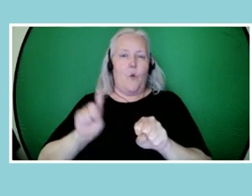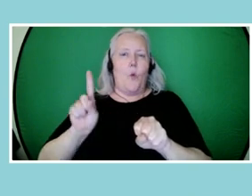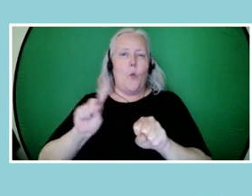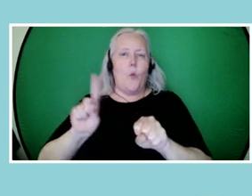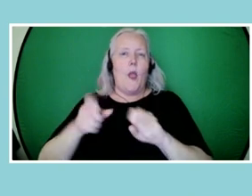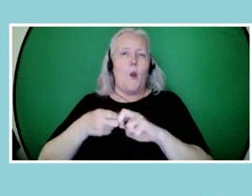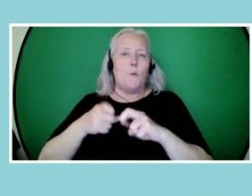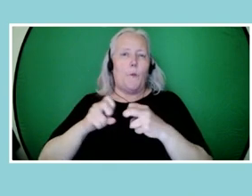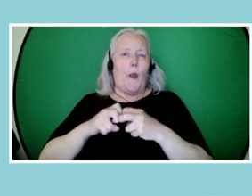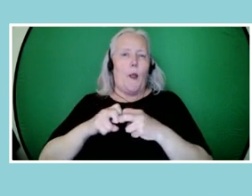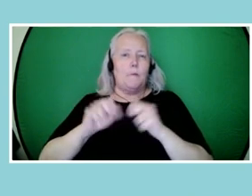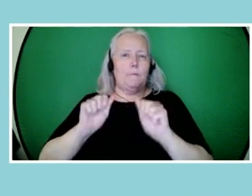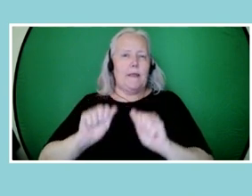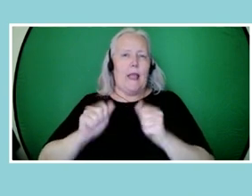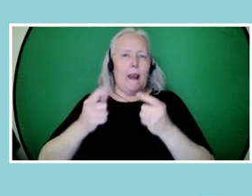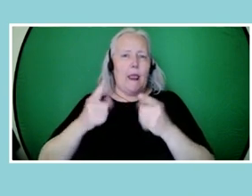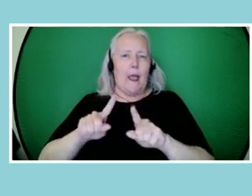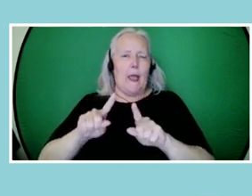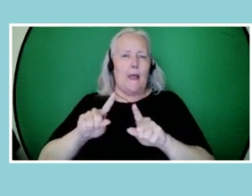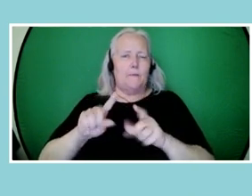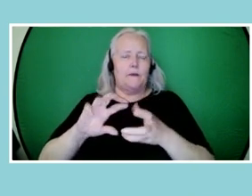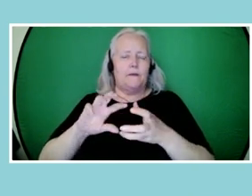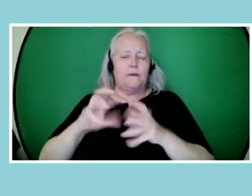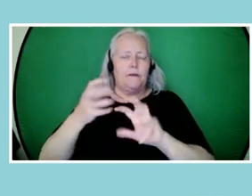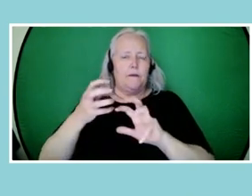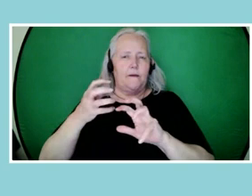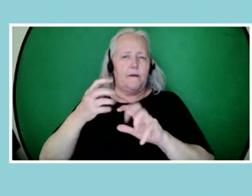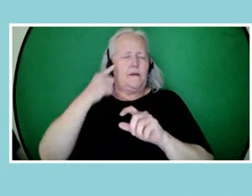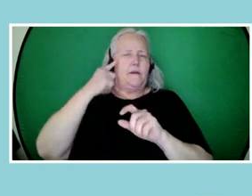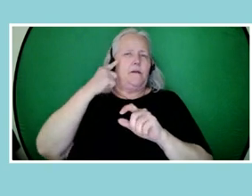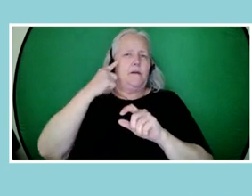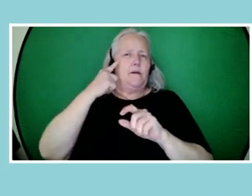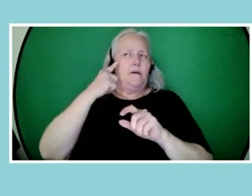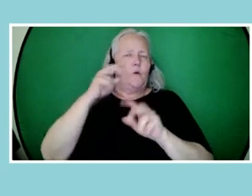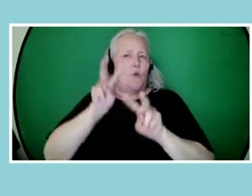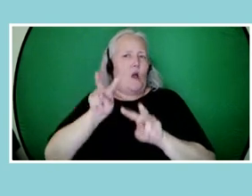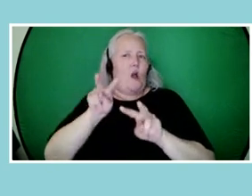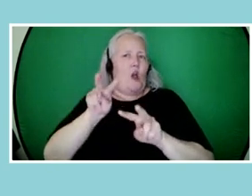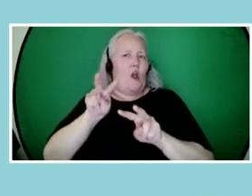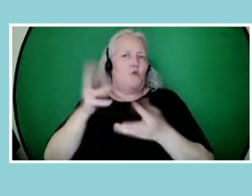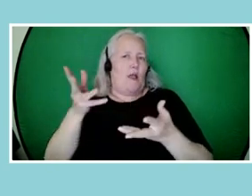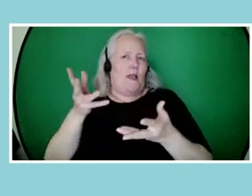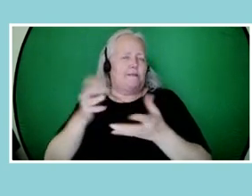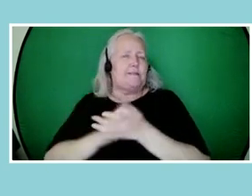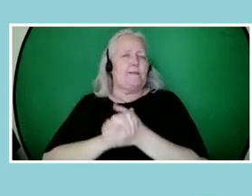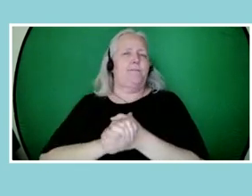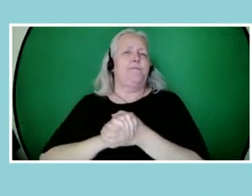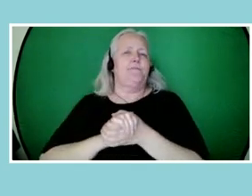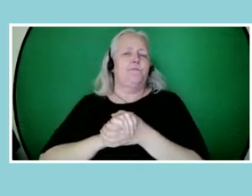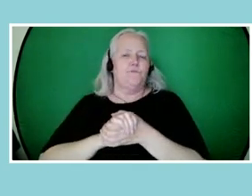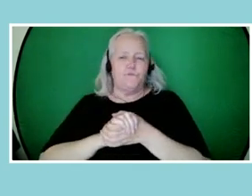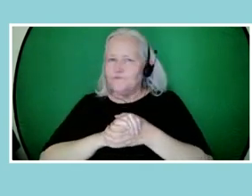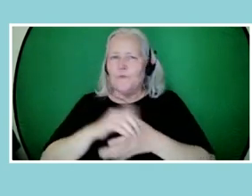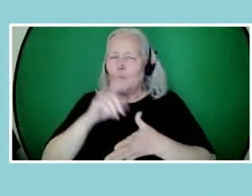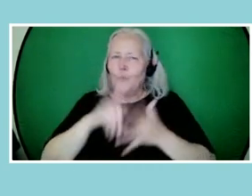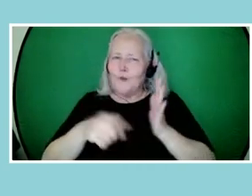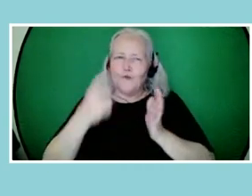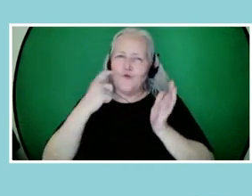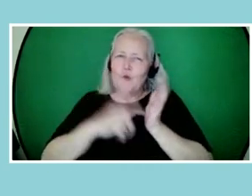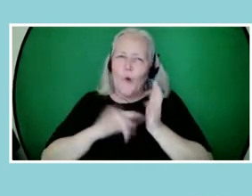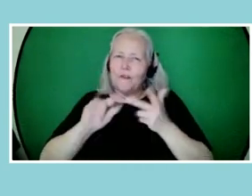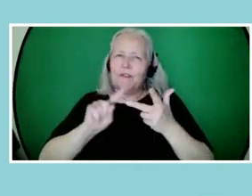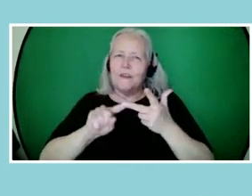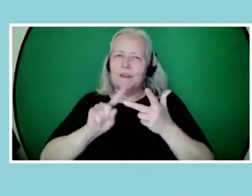confusion? What do you need to keep tabs on? Okay, so what did you see there? It was a lot to